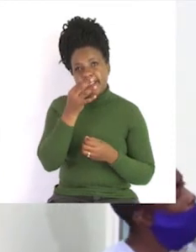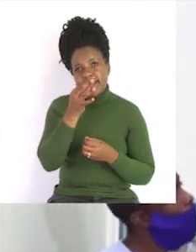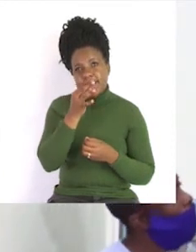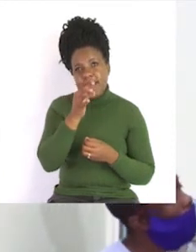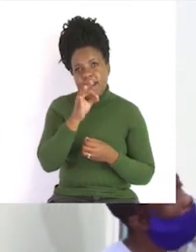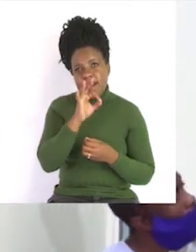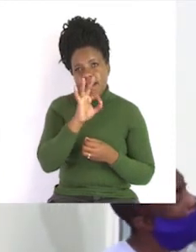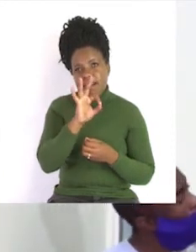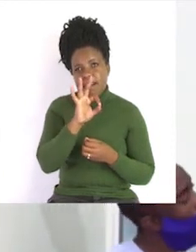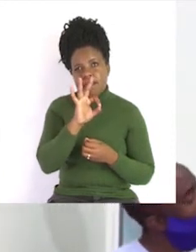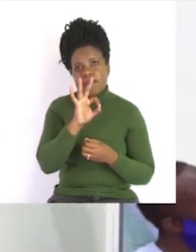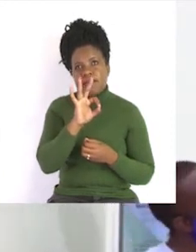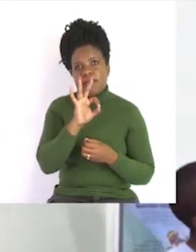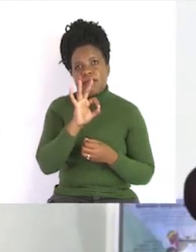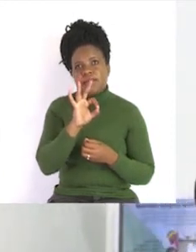Between